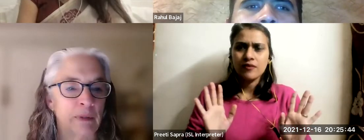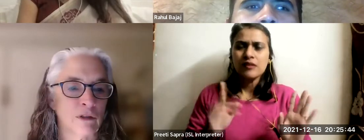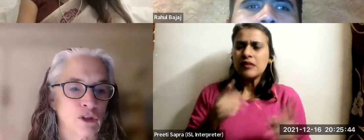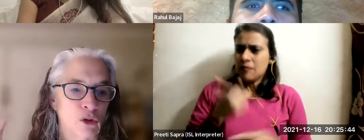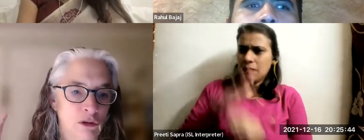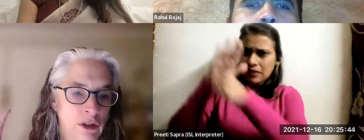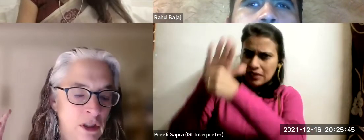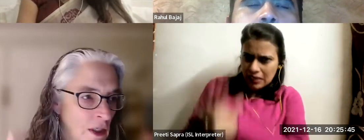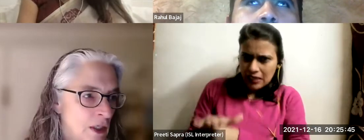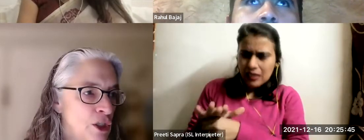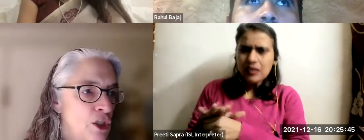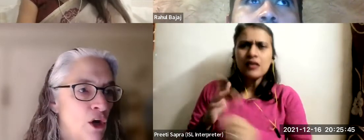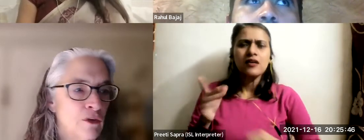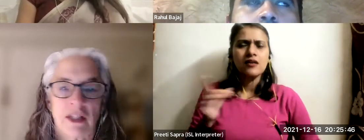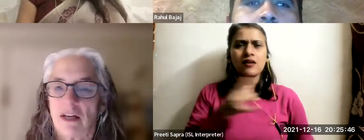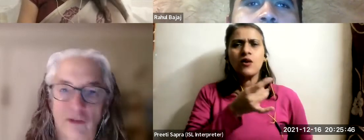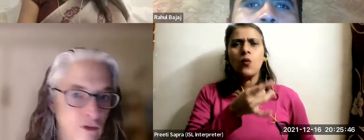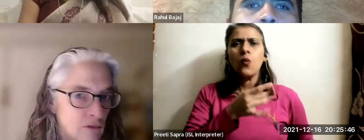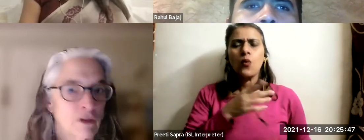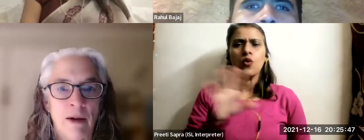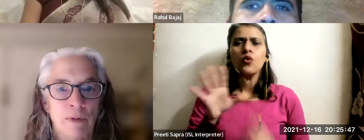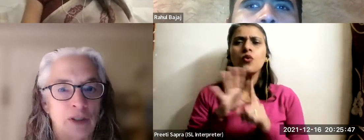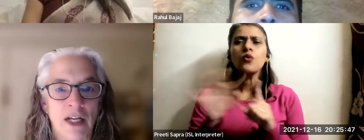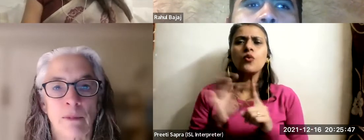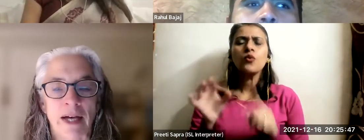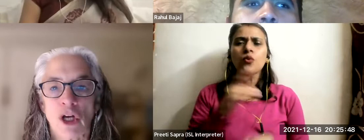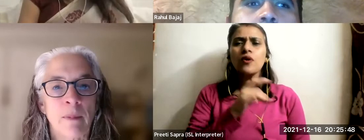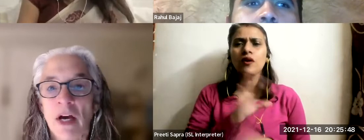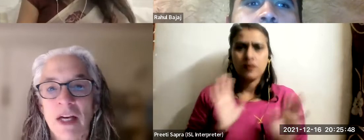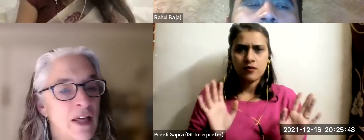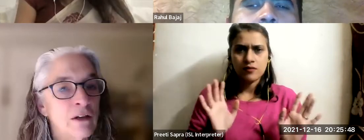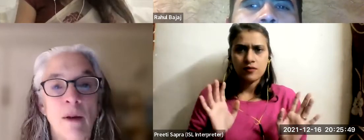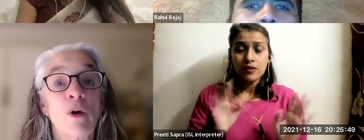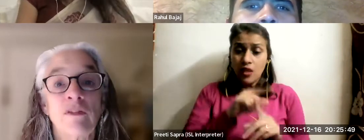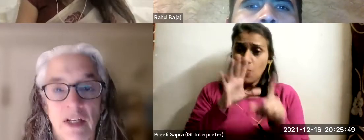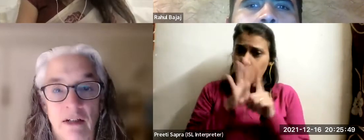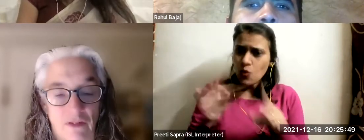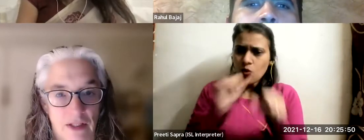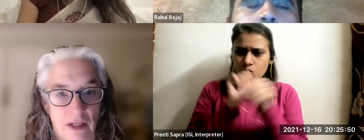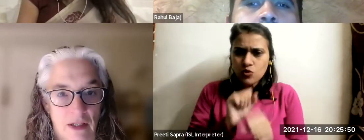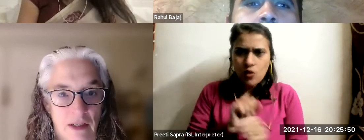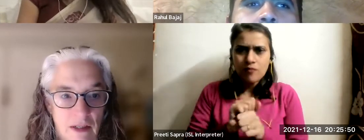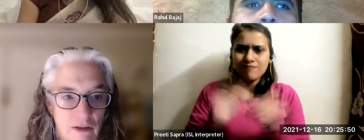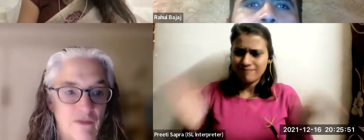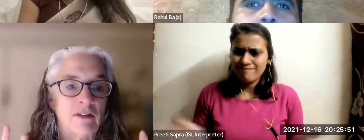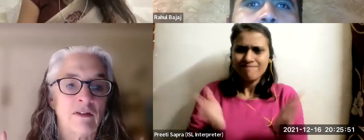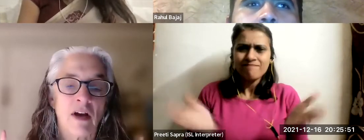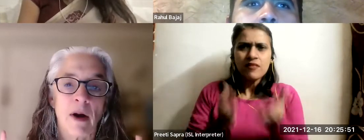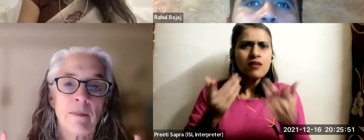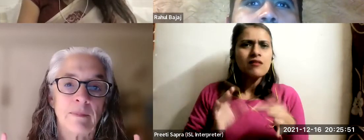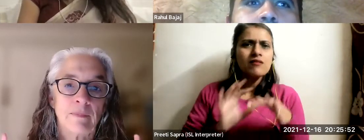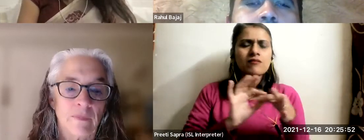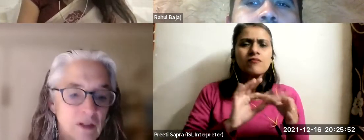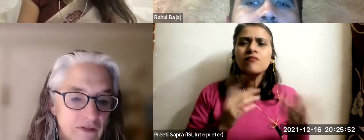when people are told, that they've screwed up or done a bad job, they are not motivated to fix it. Their defenses